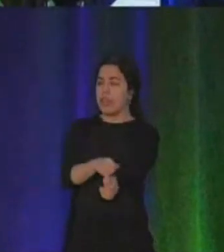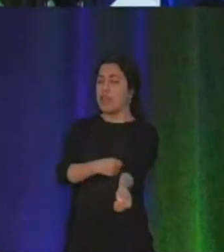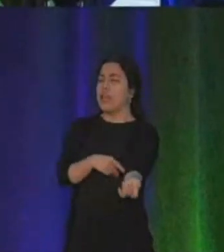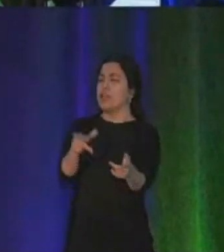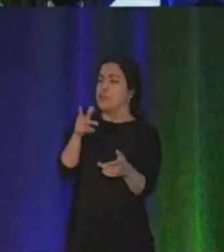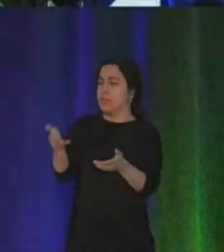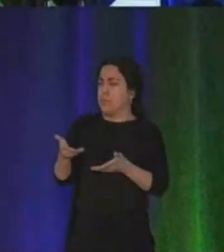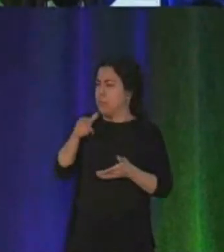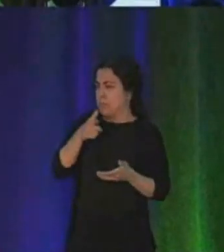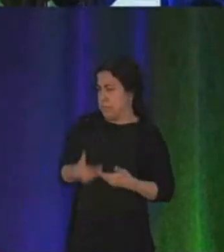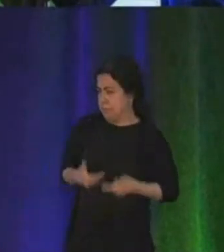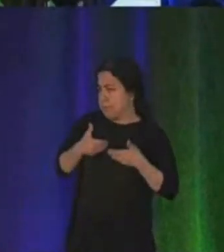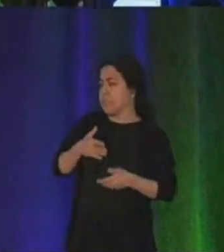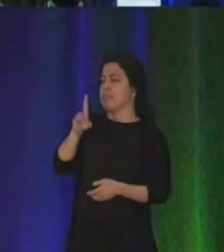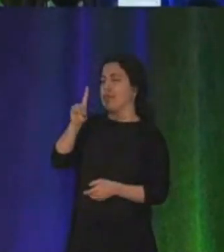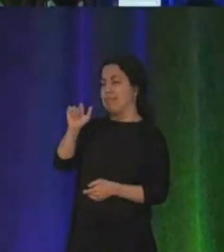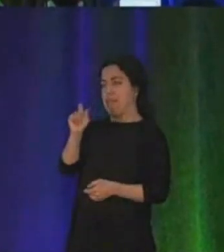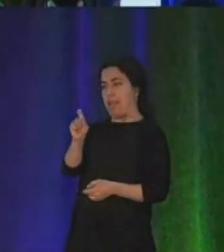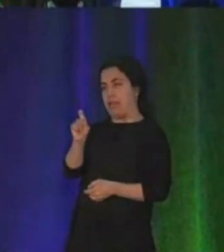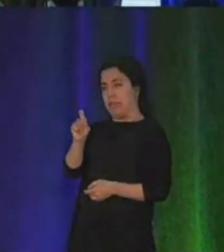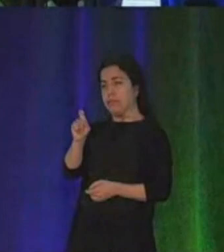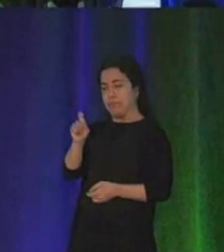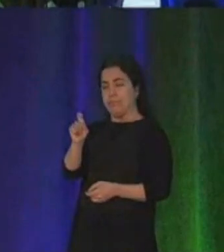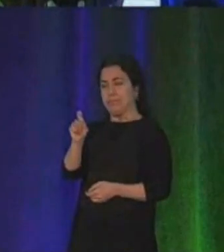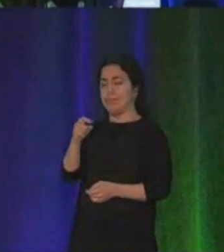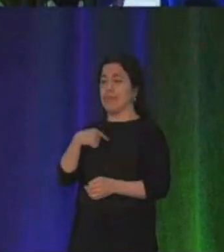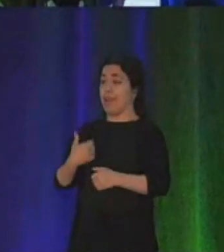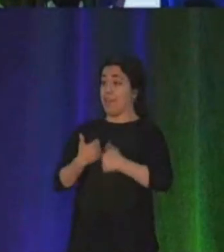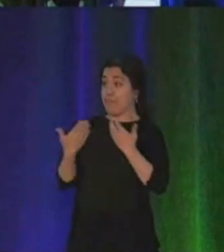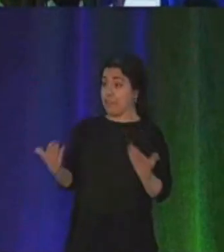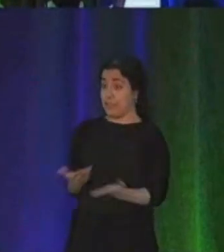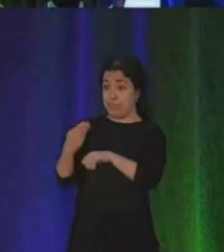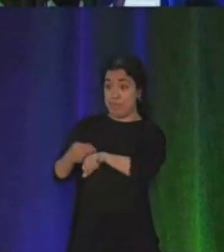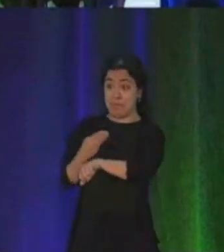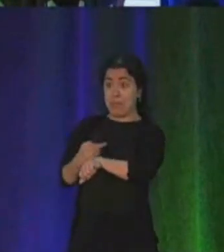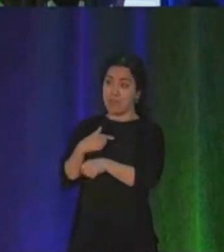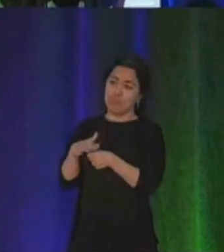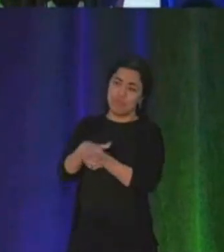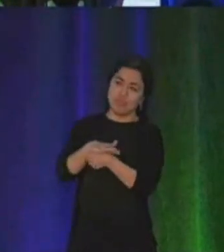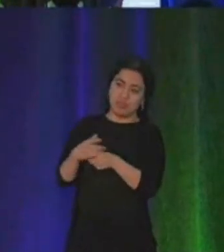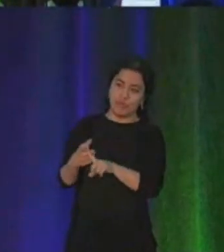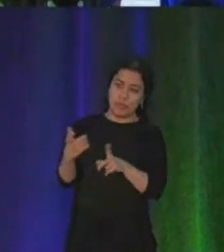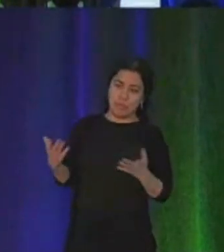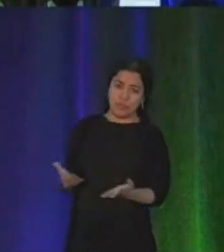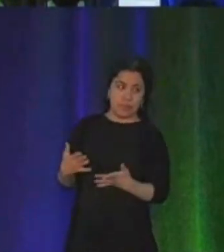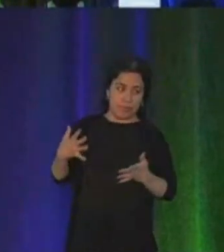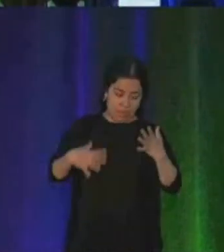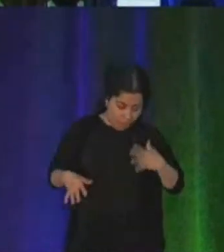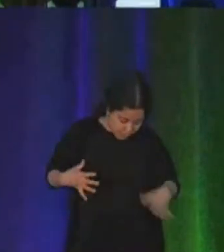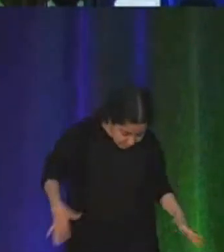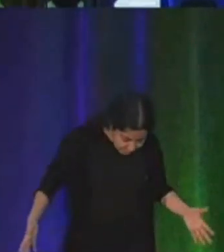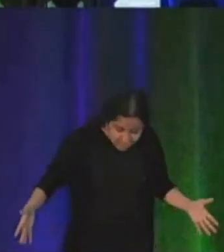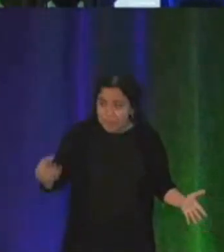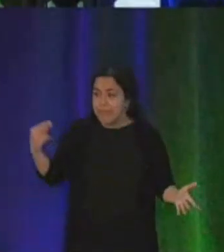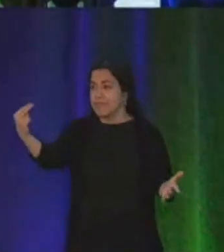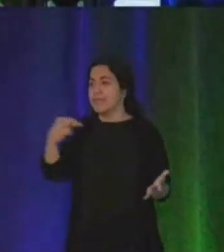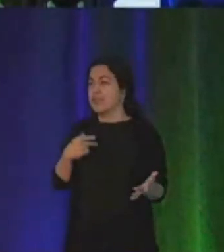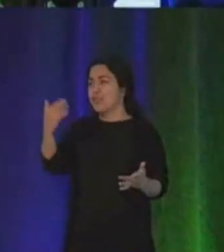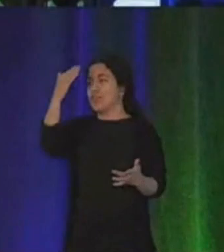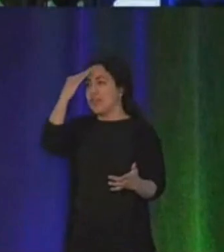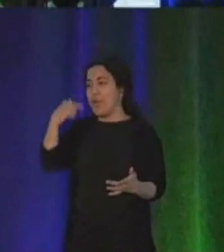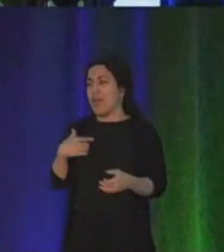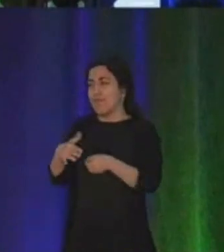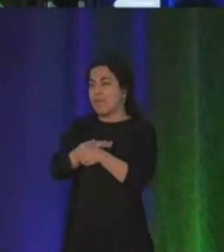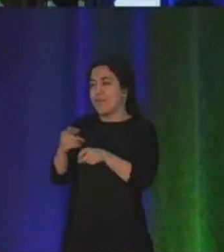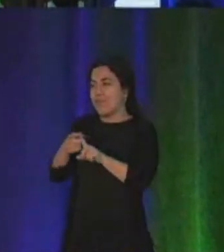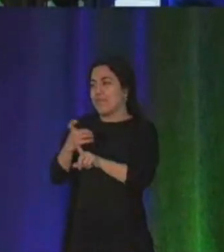real quick, my name is Dax. I actually live here in Miami, so I'm local, as you can tell from my outfit, probably.